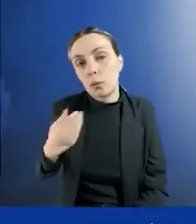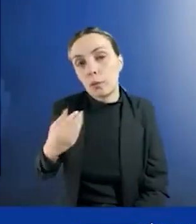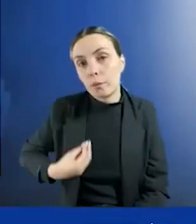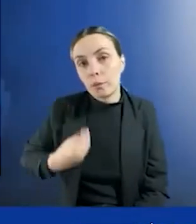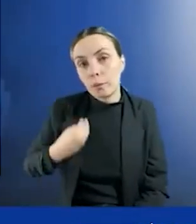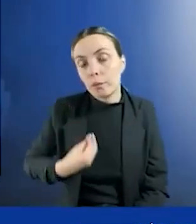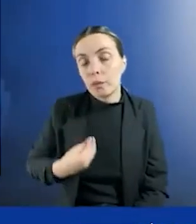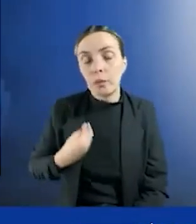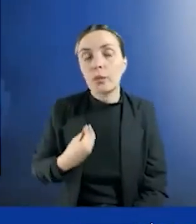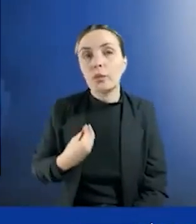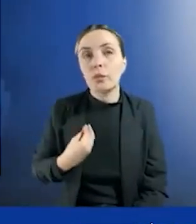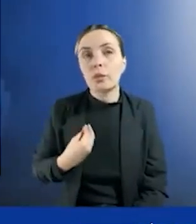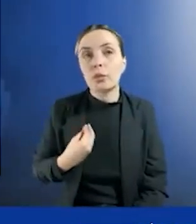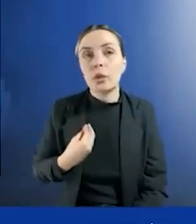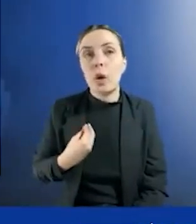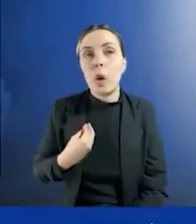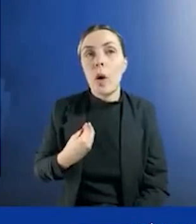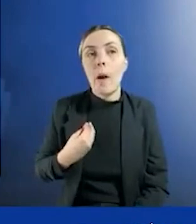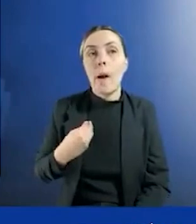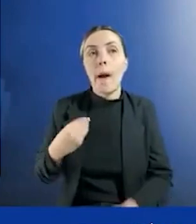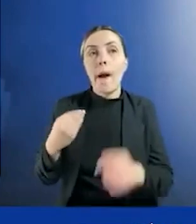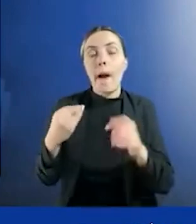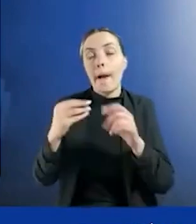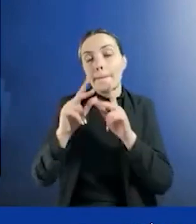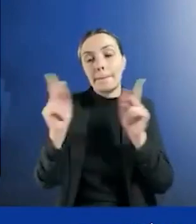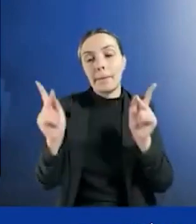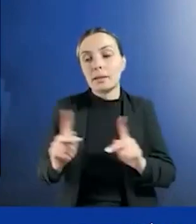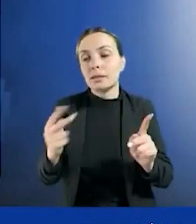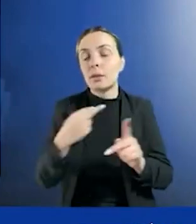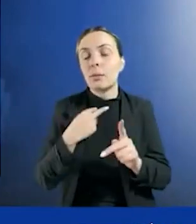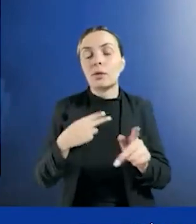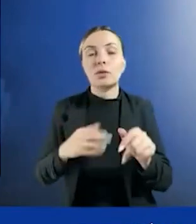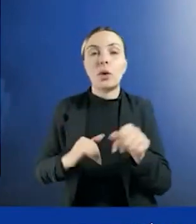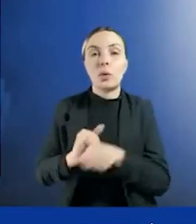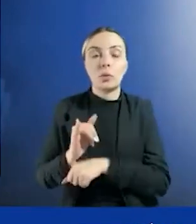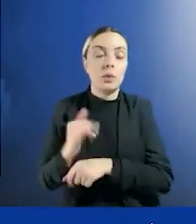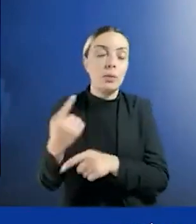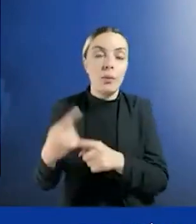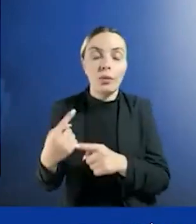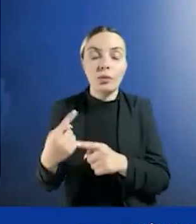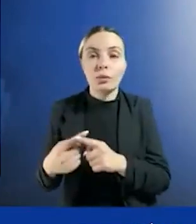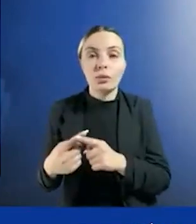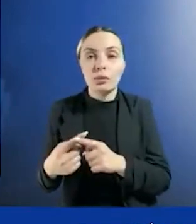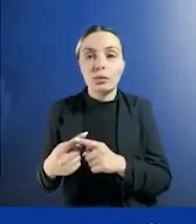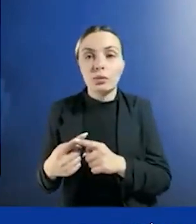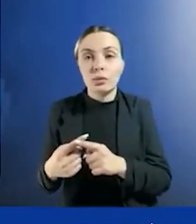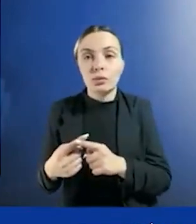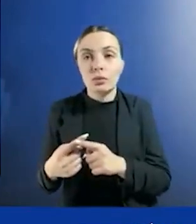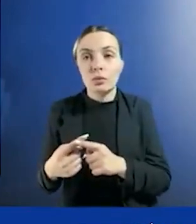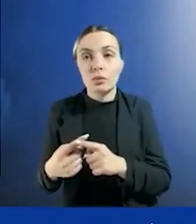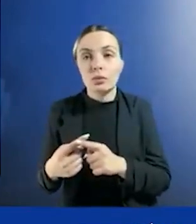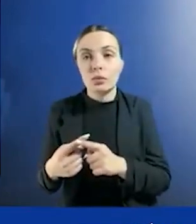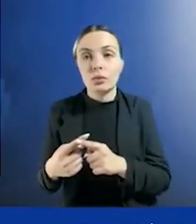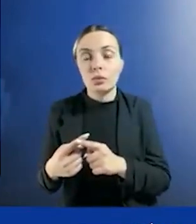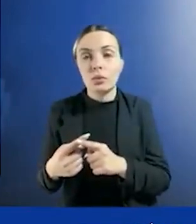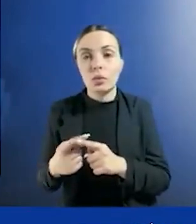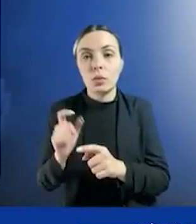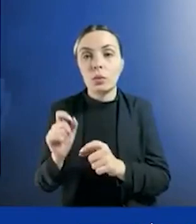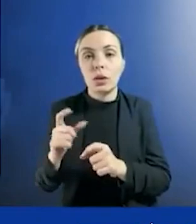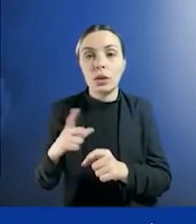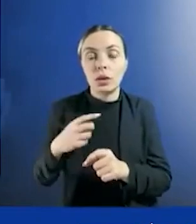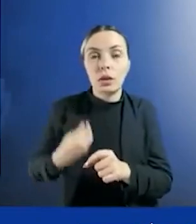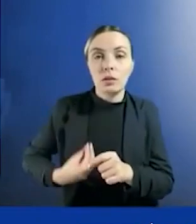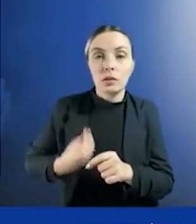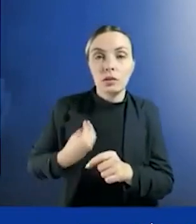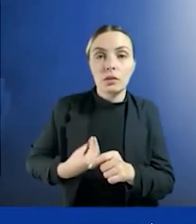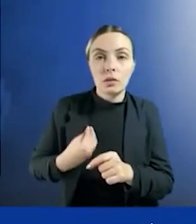Because the fire that burns in the pit of an empty stomach can only be quenched by a